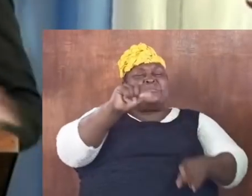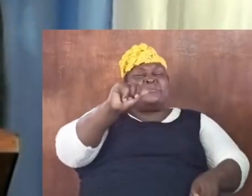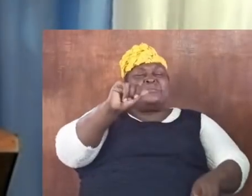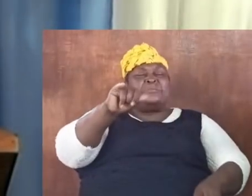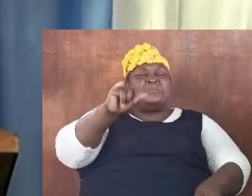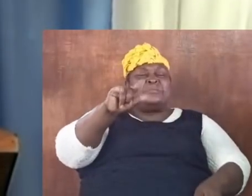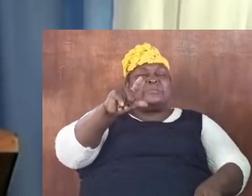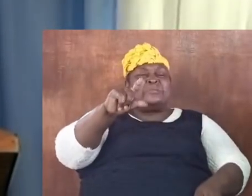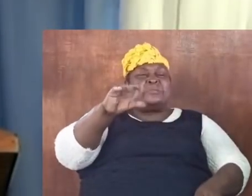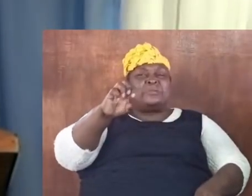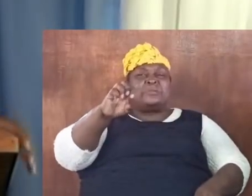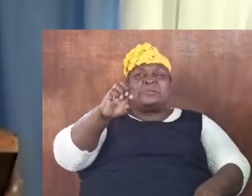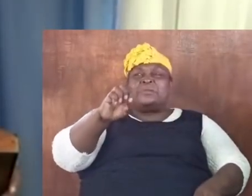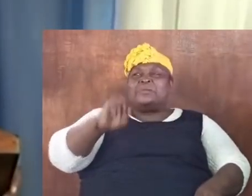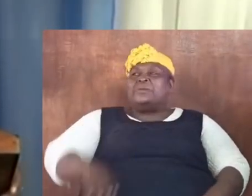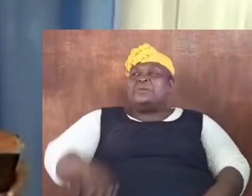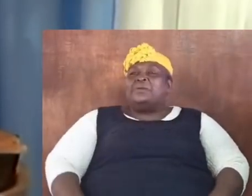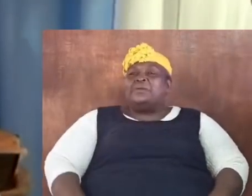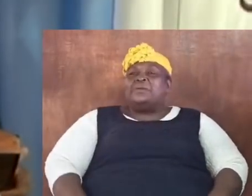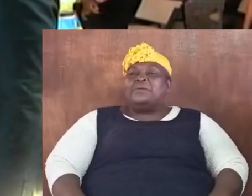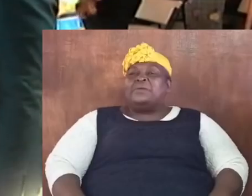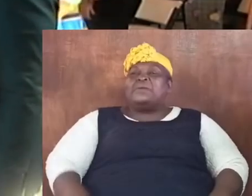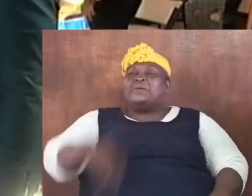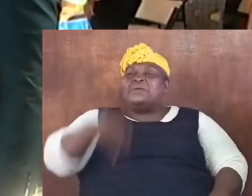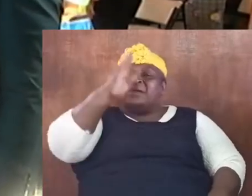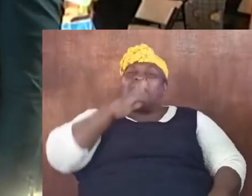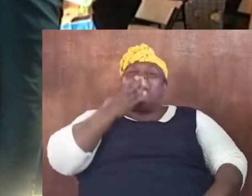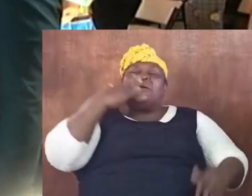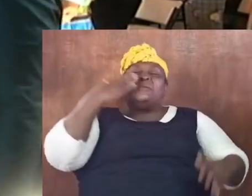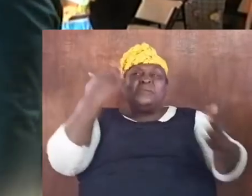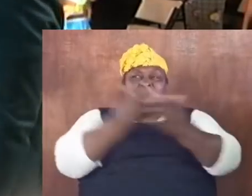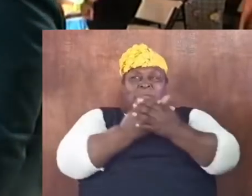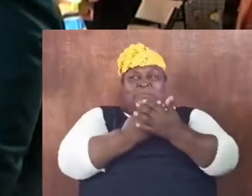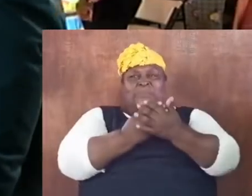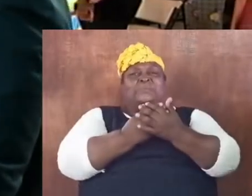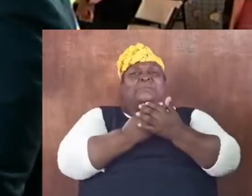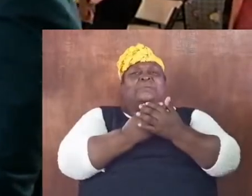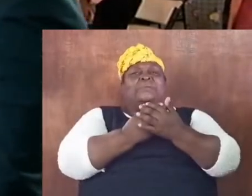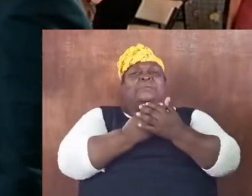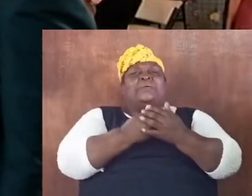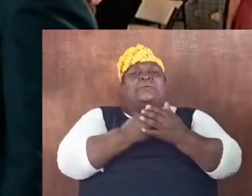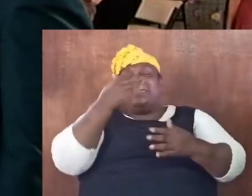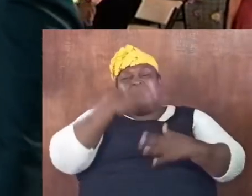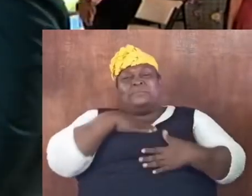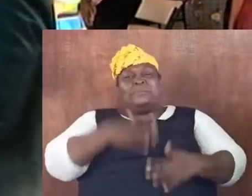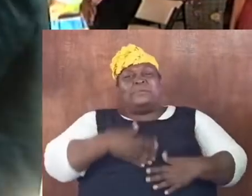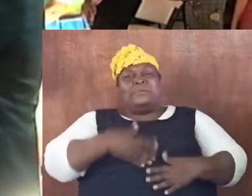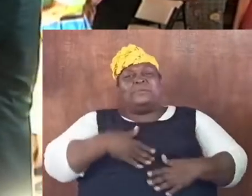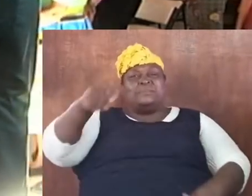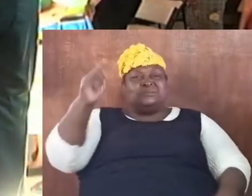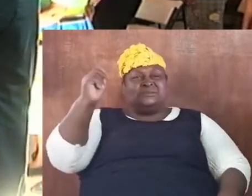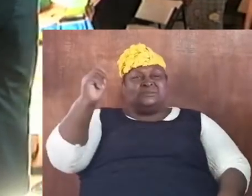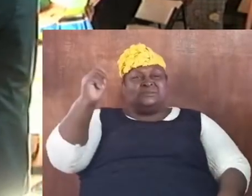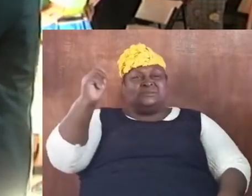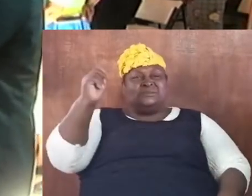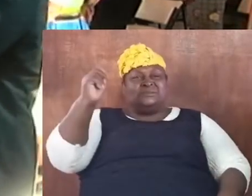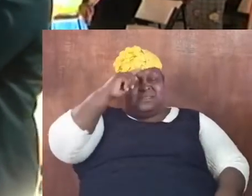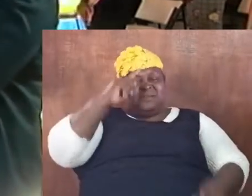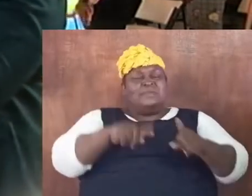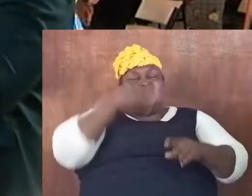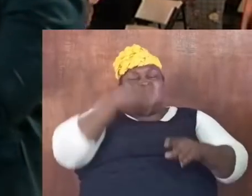We quite understand. But God is a good God. Anybody can testify and agree with that? God is